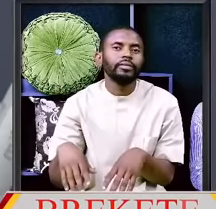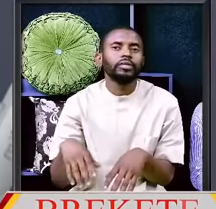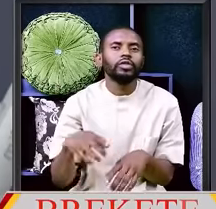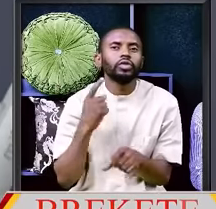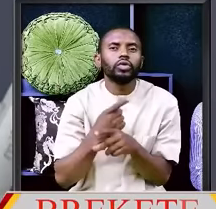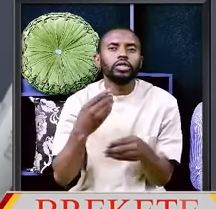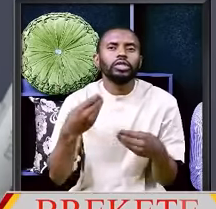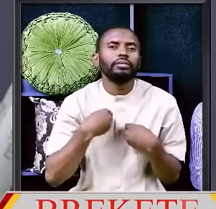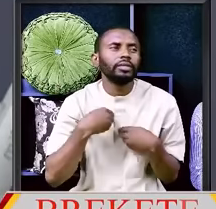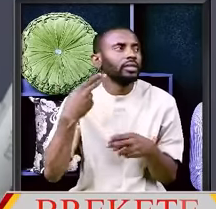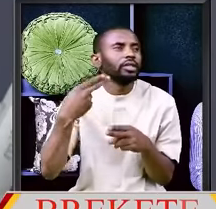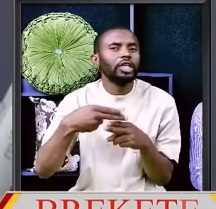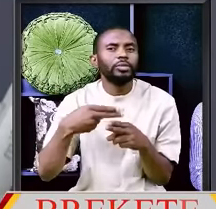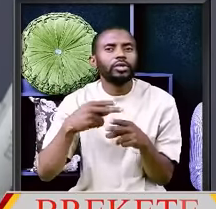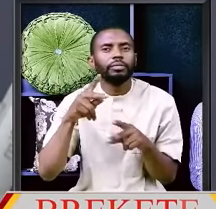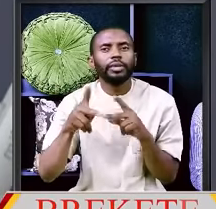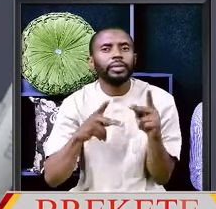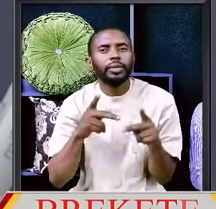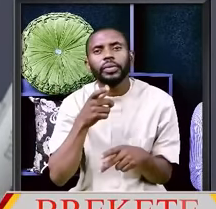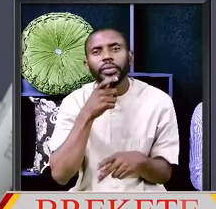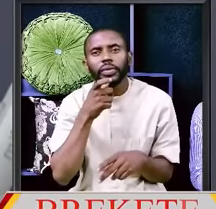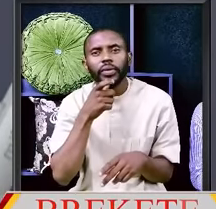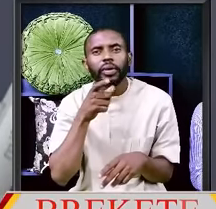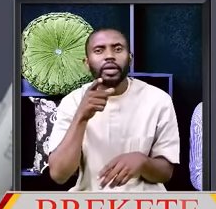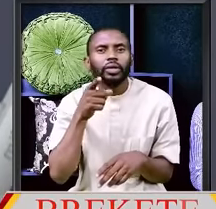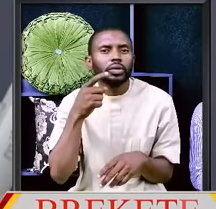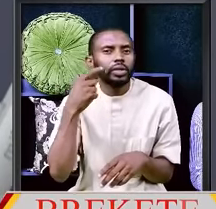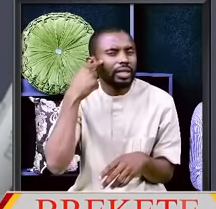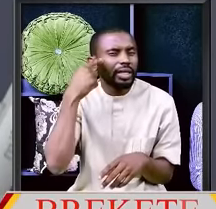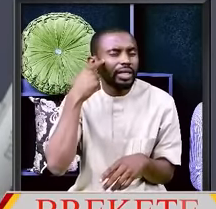Okay. Just give me the names of the people where you